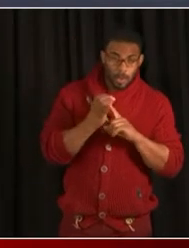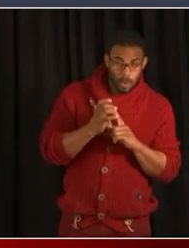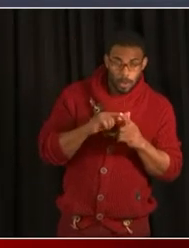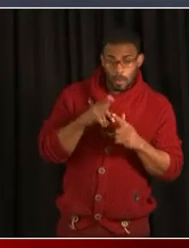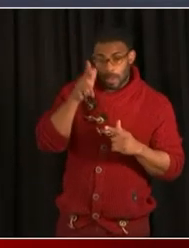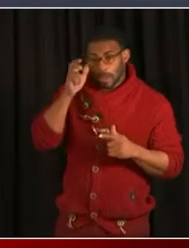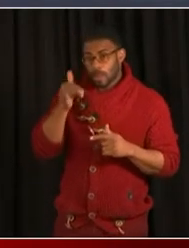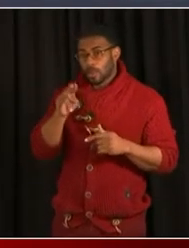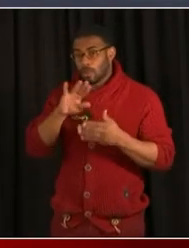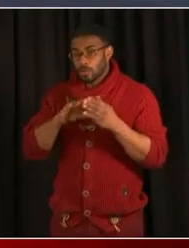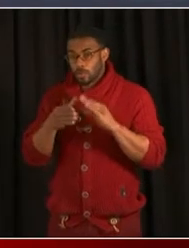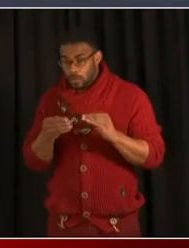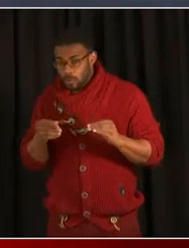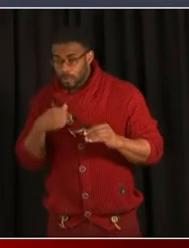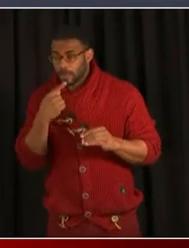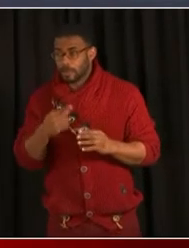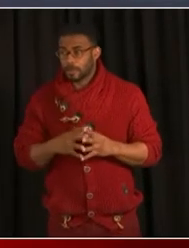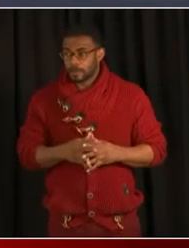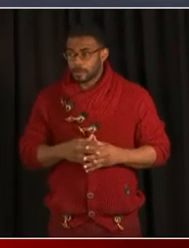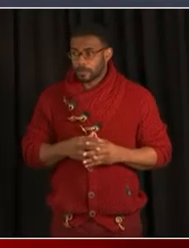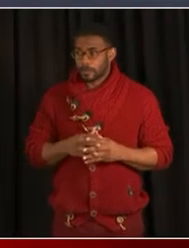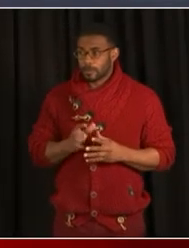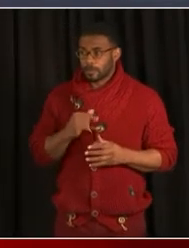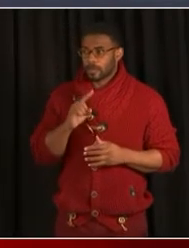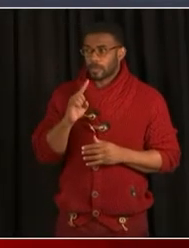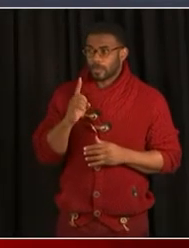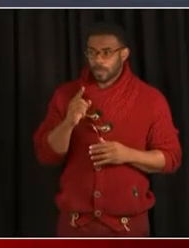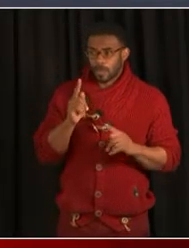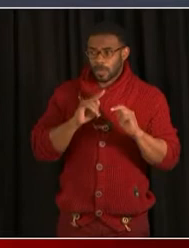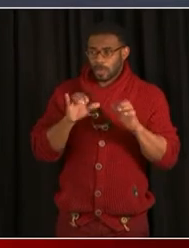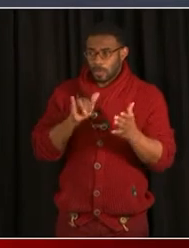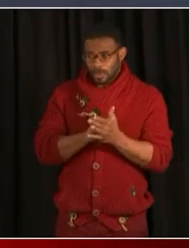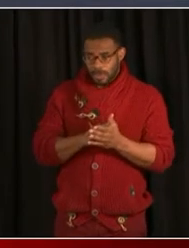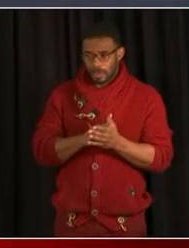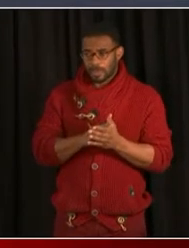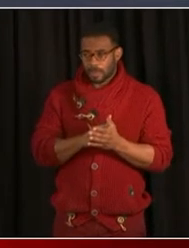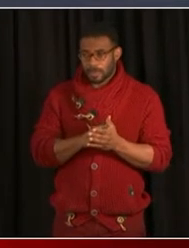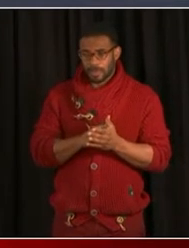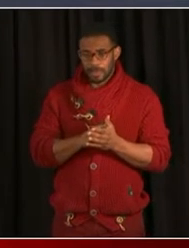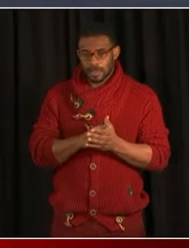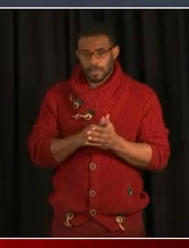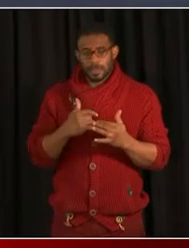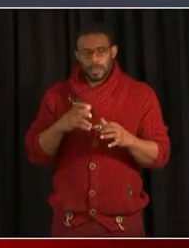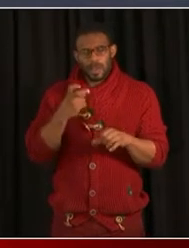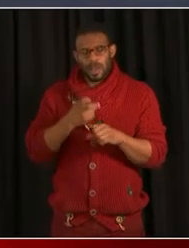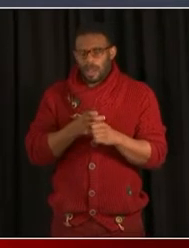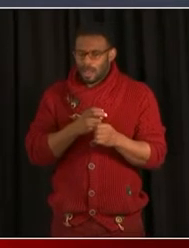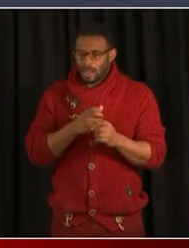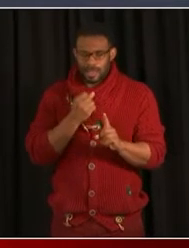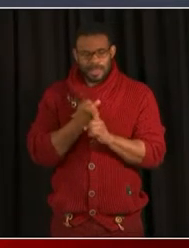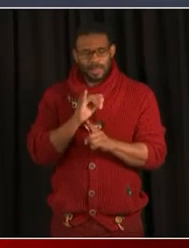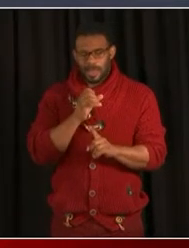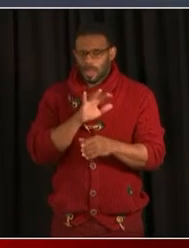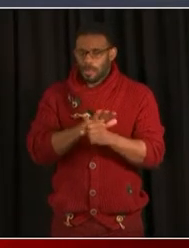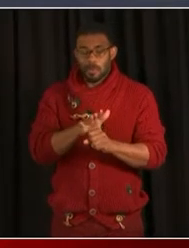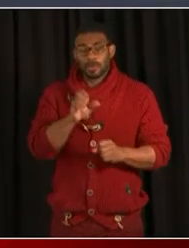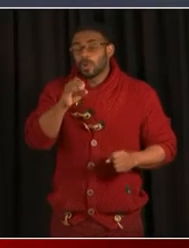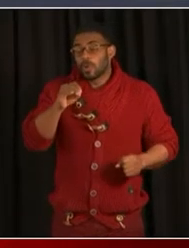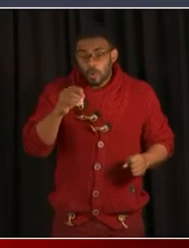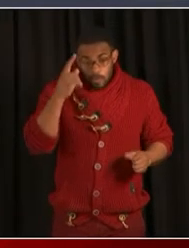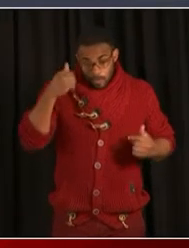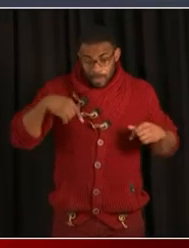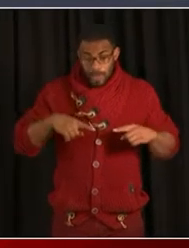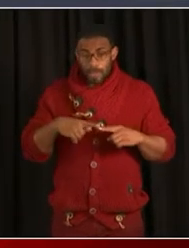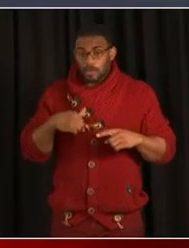culture or to hear their own stories being told. We're the only theater doing that in this community that has been so hard hit by COVID. So